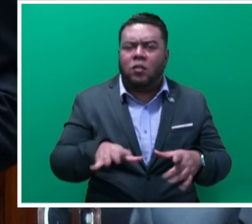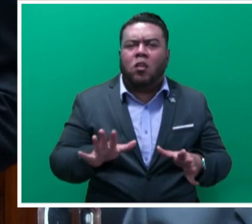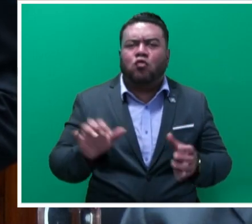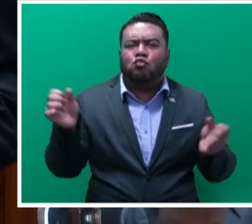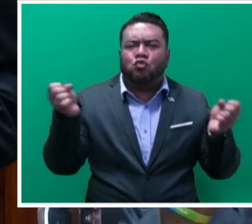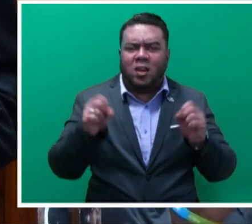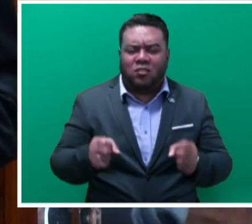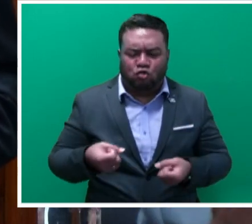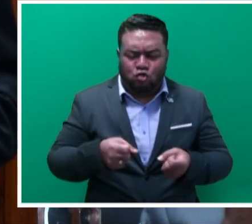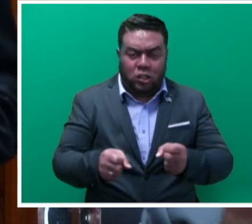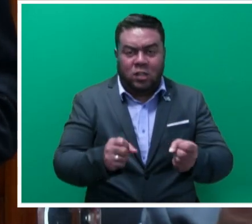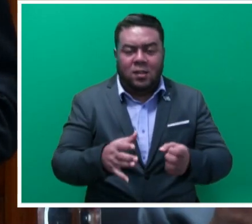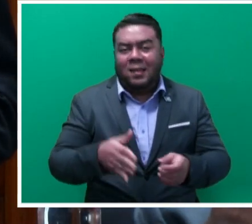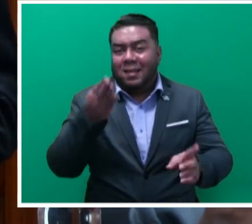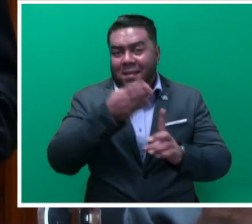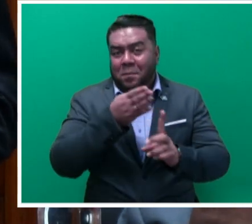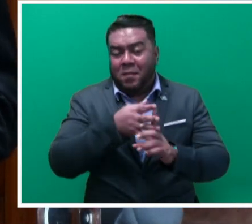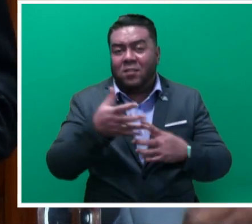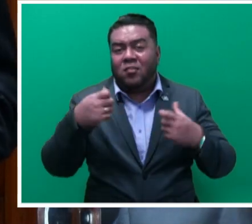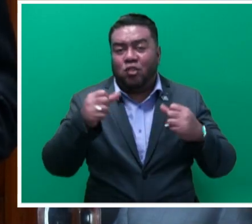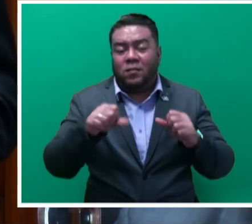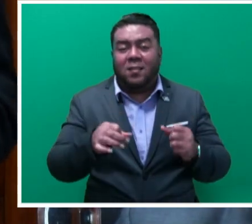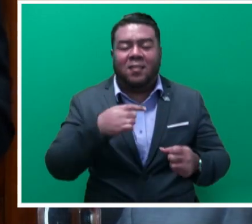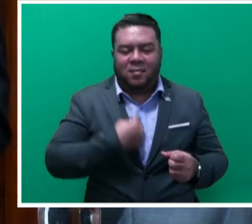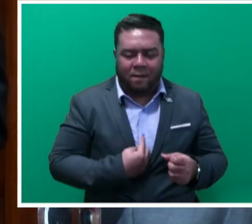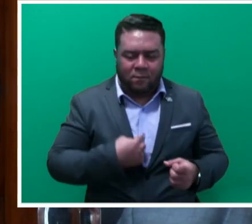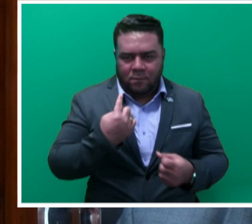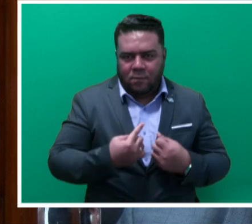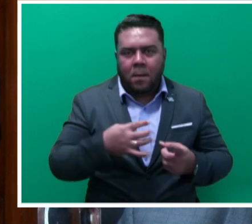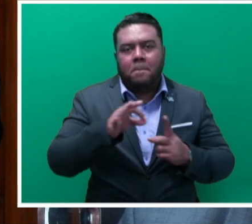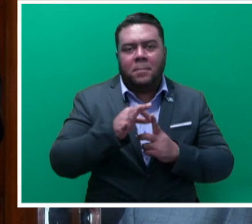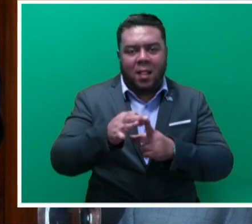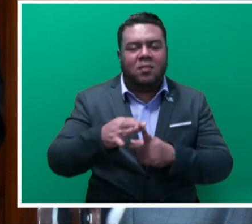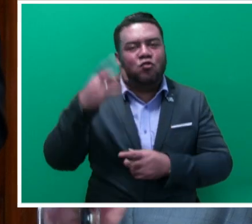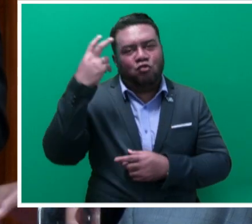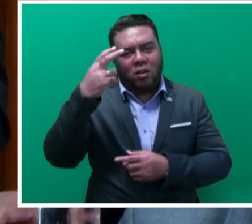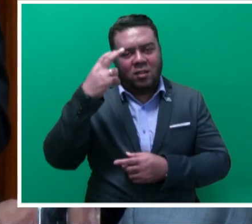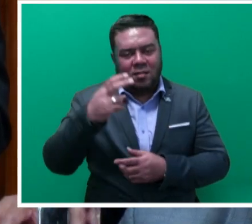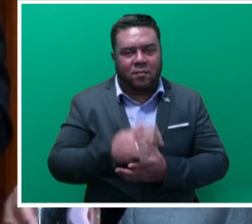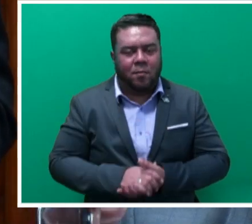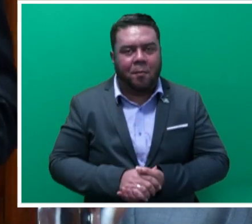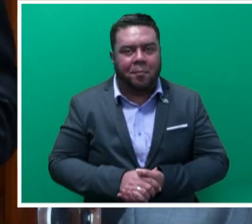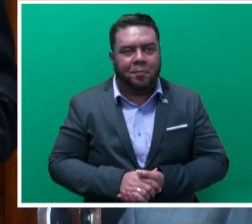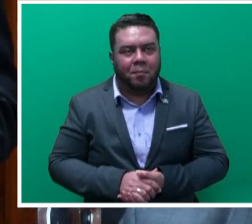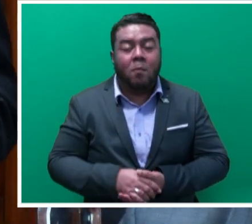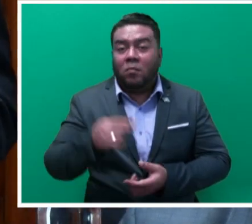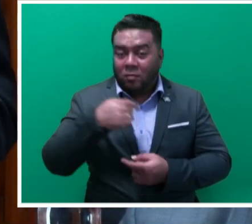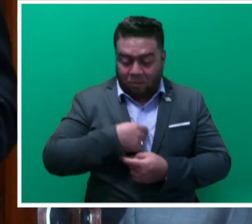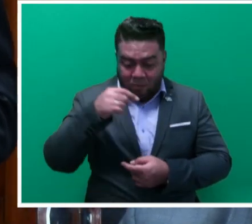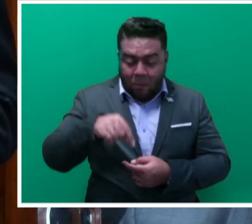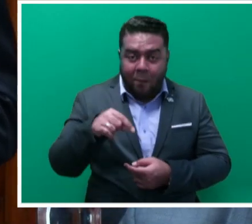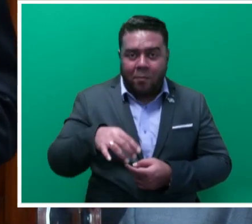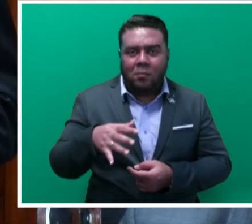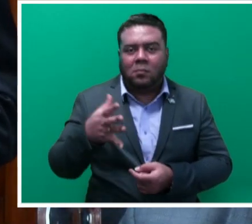strategy aimed at achieving self-sufficiency in pilot training. This approach has enabled the airline to